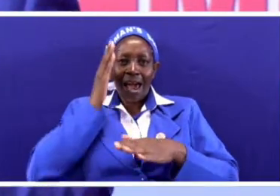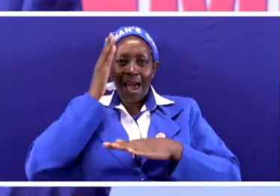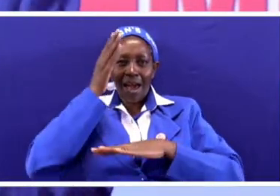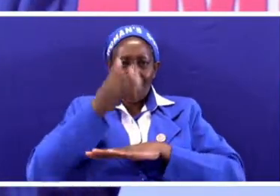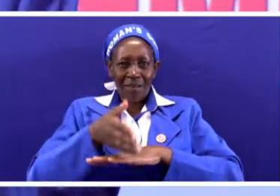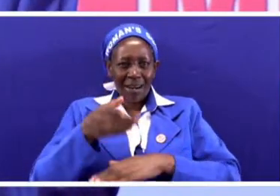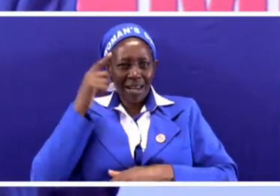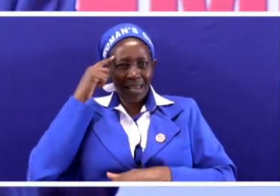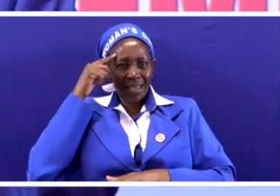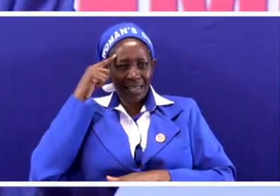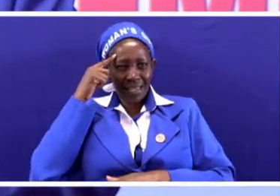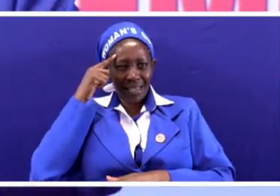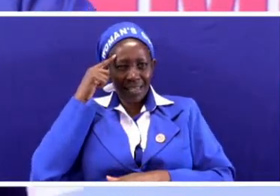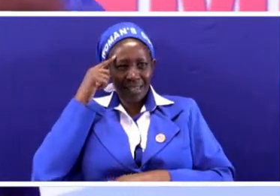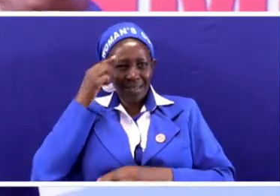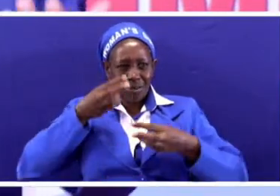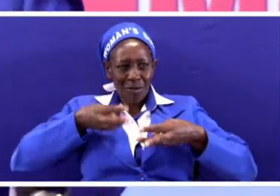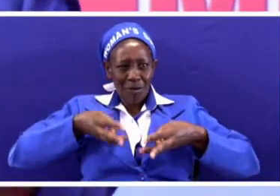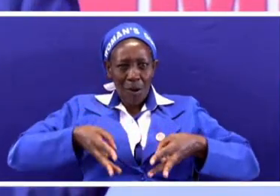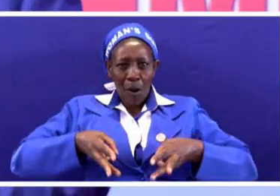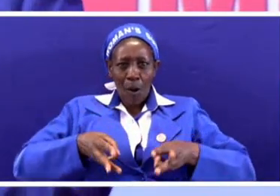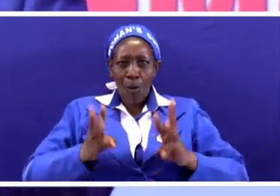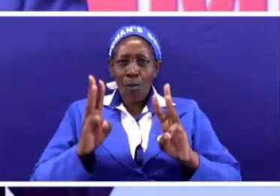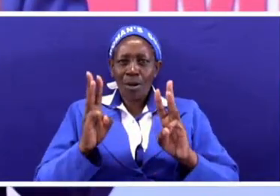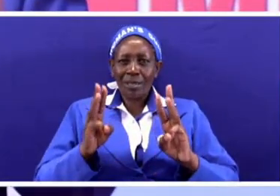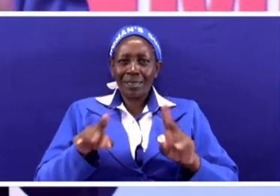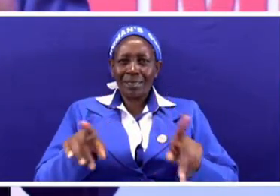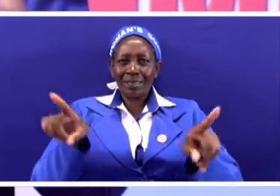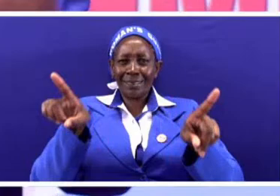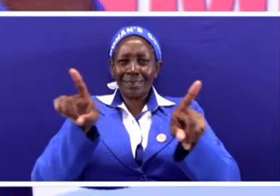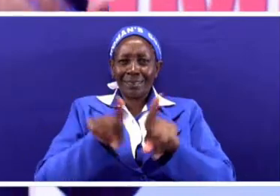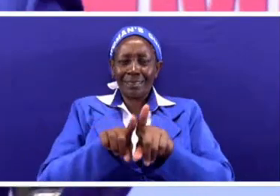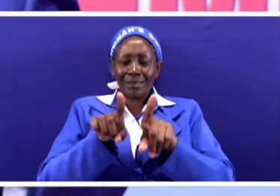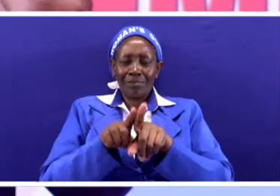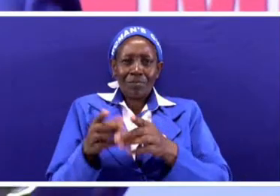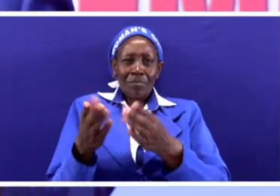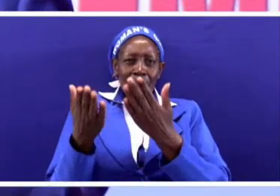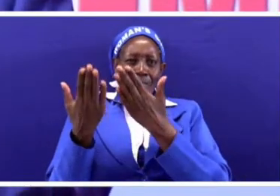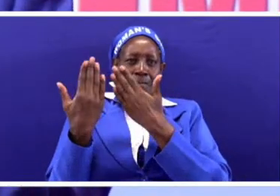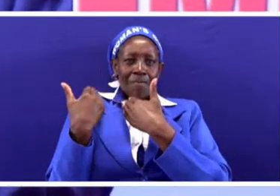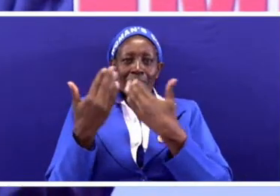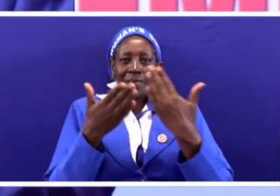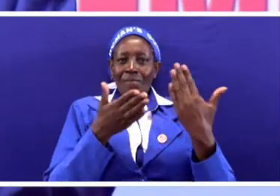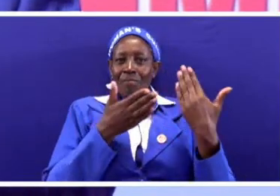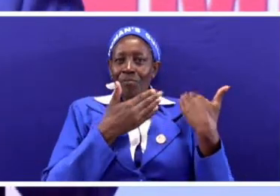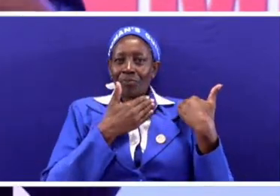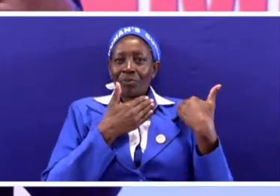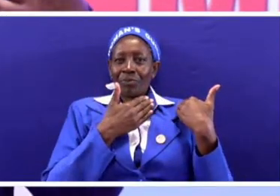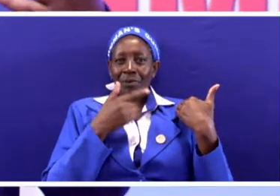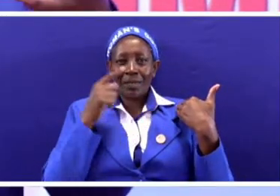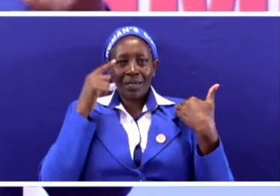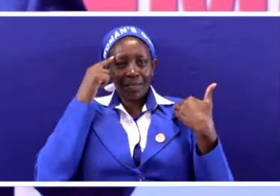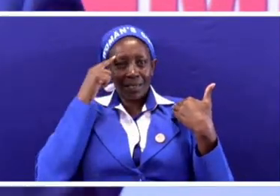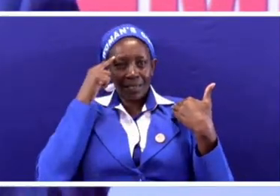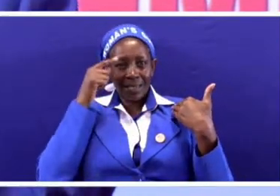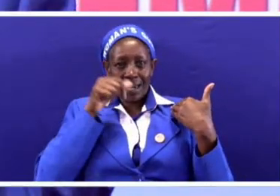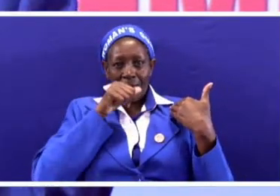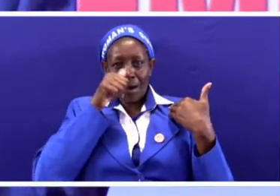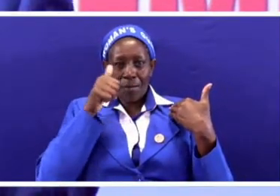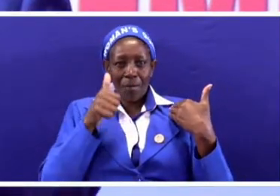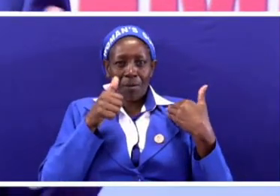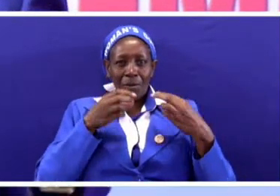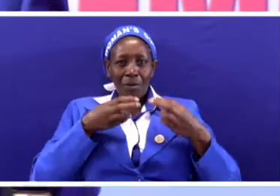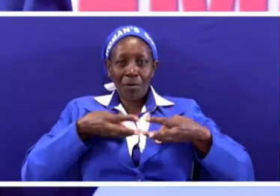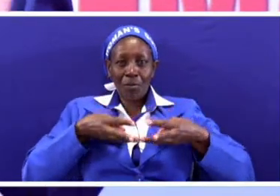shower. It's like, you know, we were preparing ourselves by considering our ways. Now that we have considered our ways,